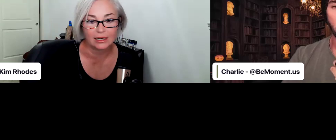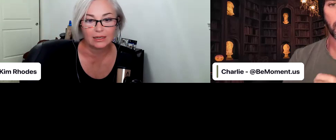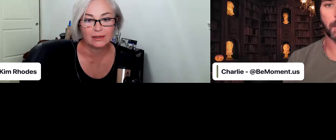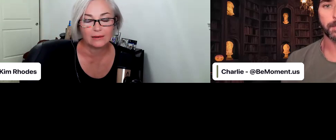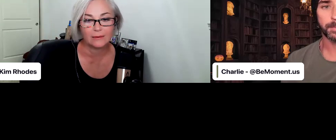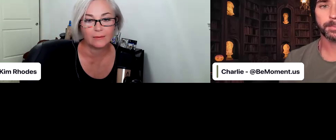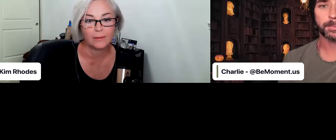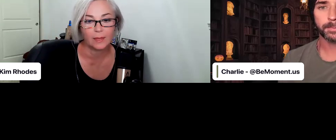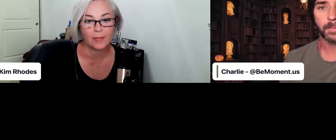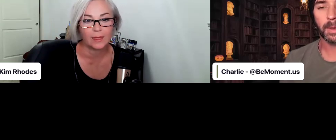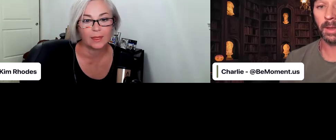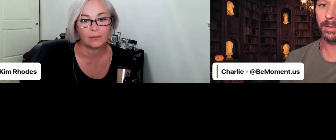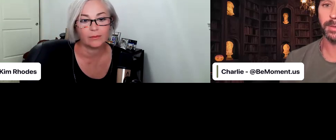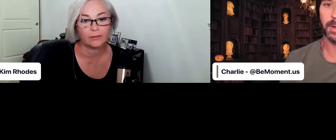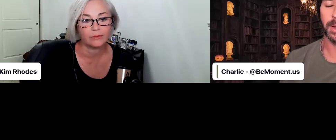unnecessary. Yeah.